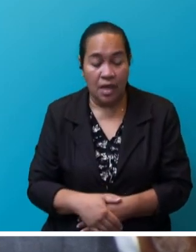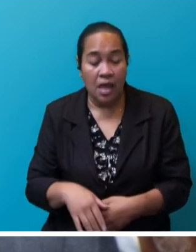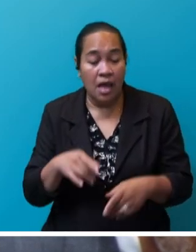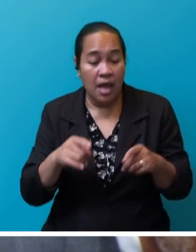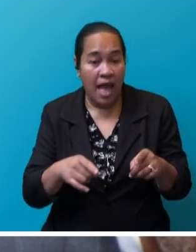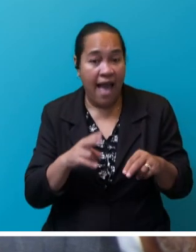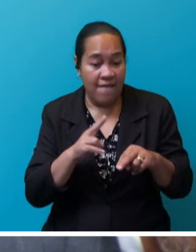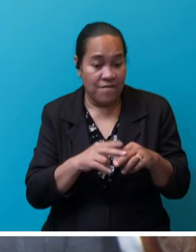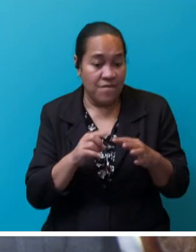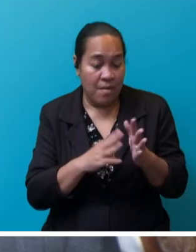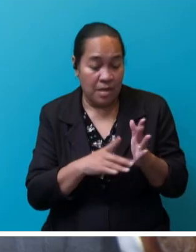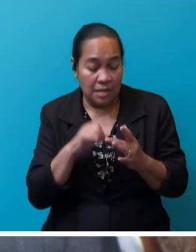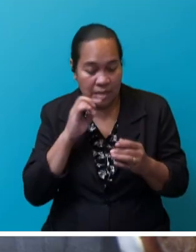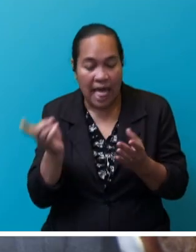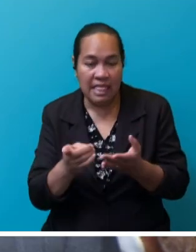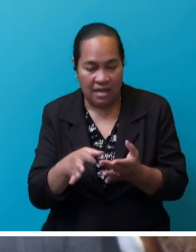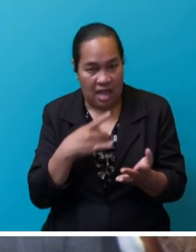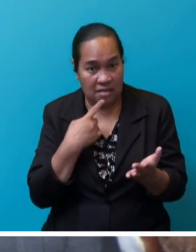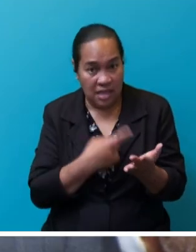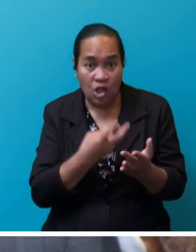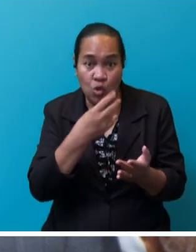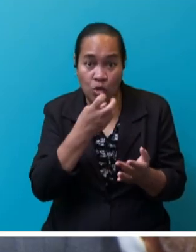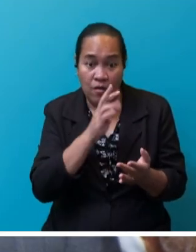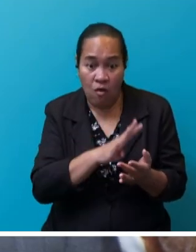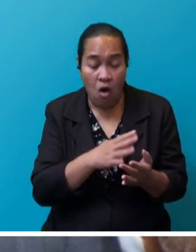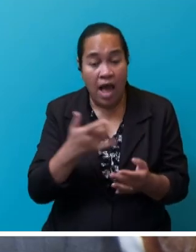Ministerial 3 data for 2024,